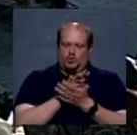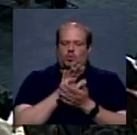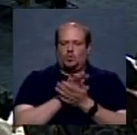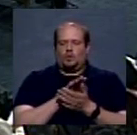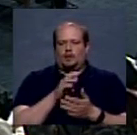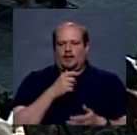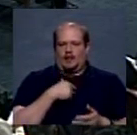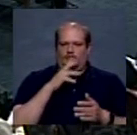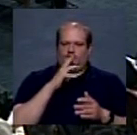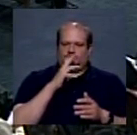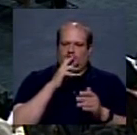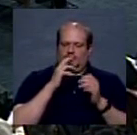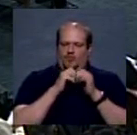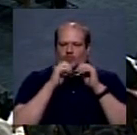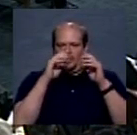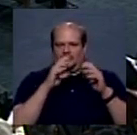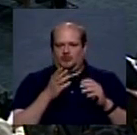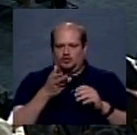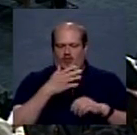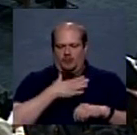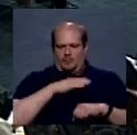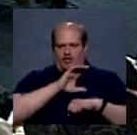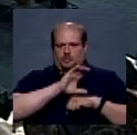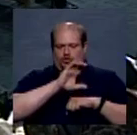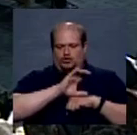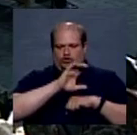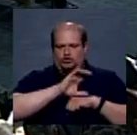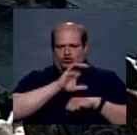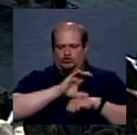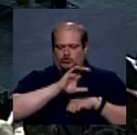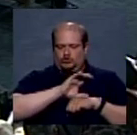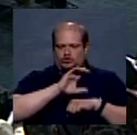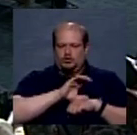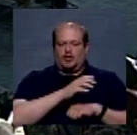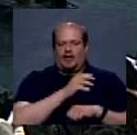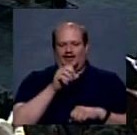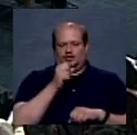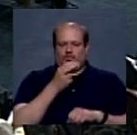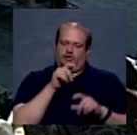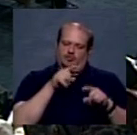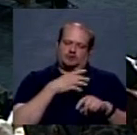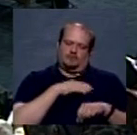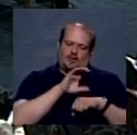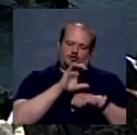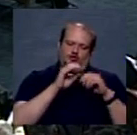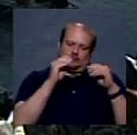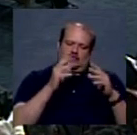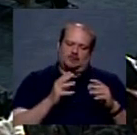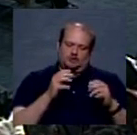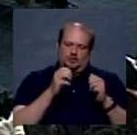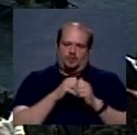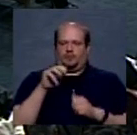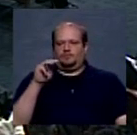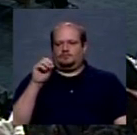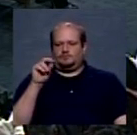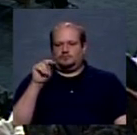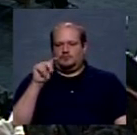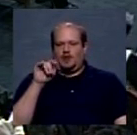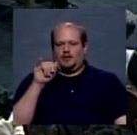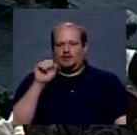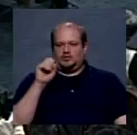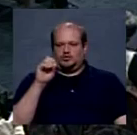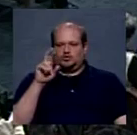I was speaking with a teacher there at my church, or she goes to my church. She's a teacher at one of the Montessori schools, and they were